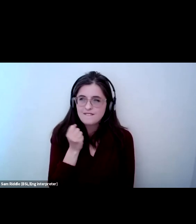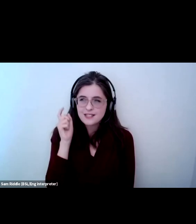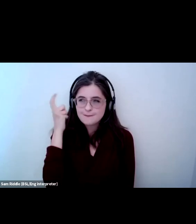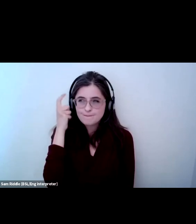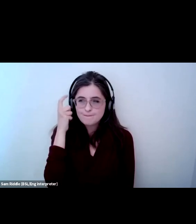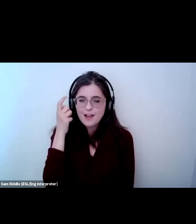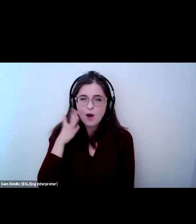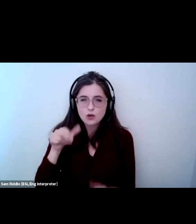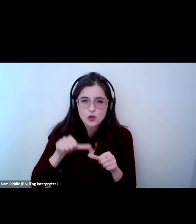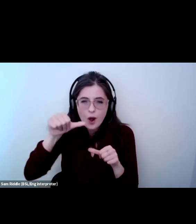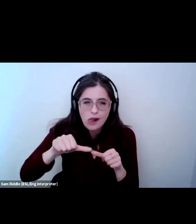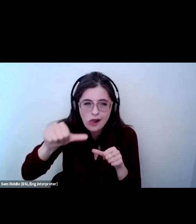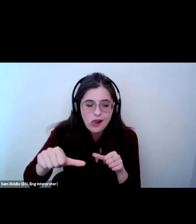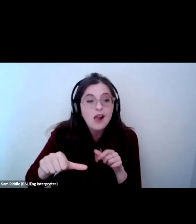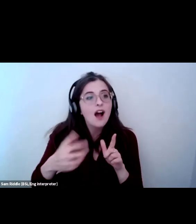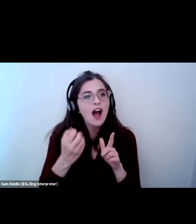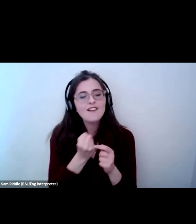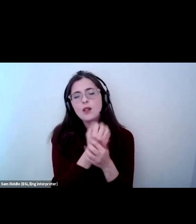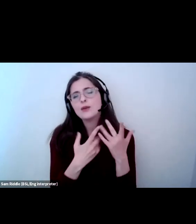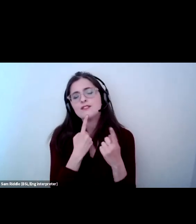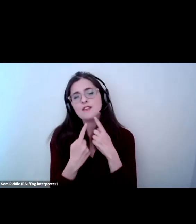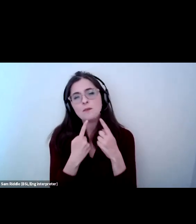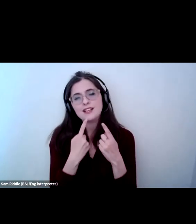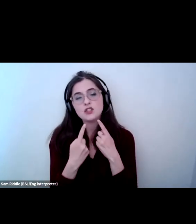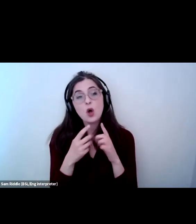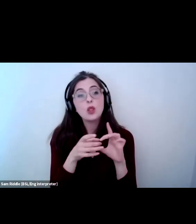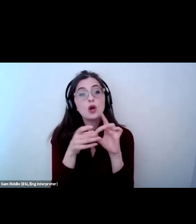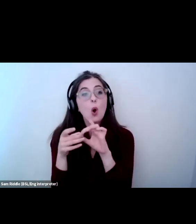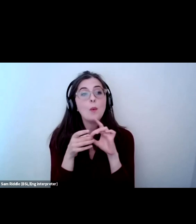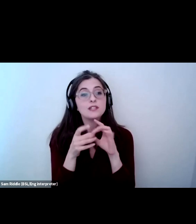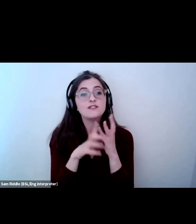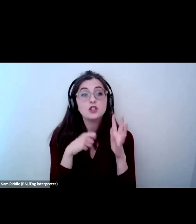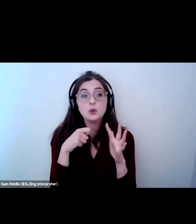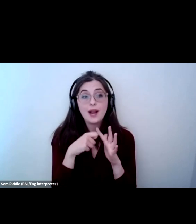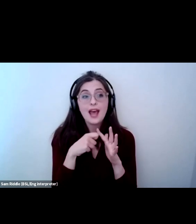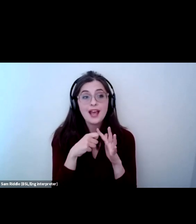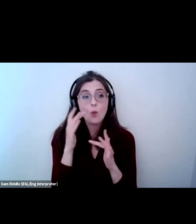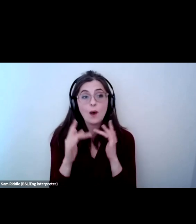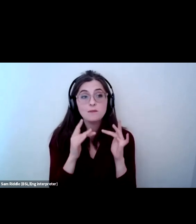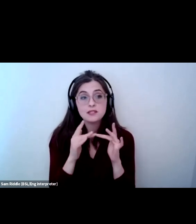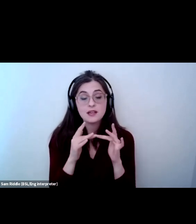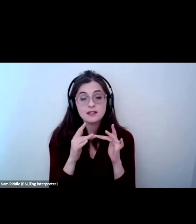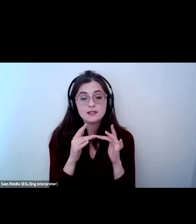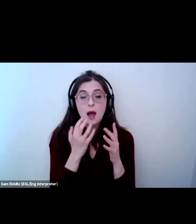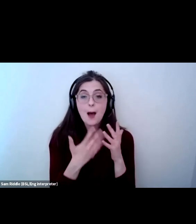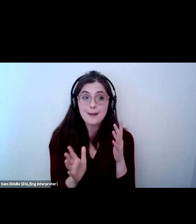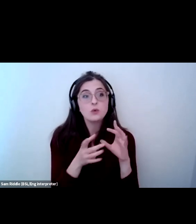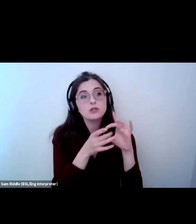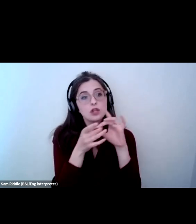further, there's plenty of information on the Cooperatives UK website about cooperatives. And